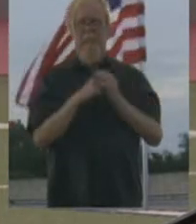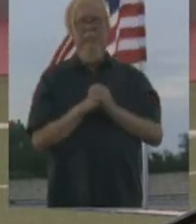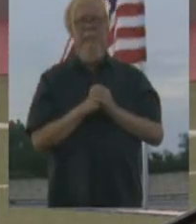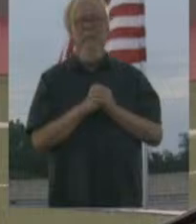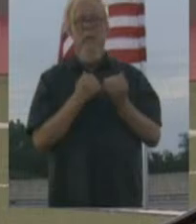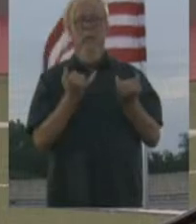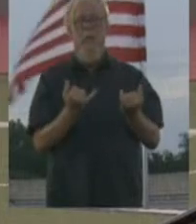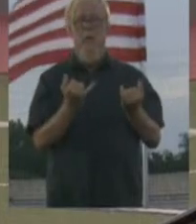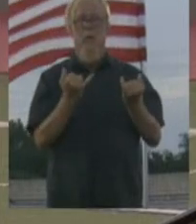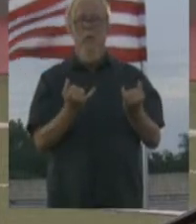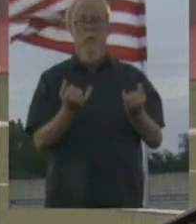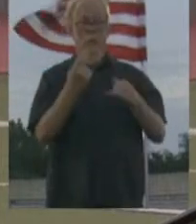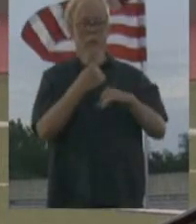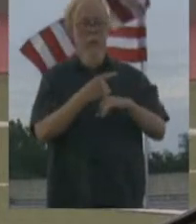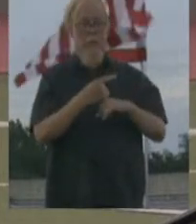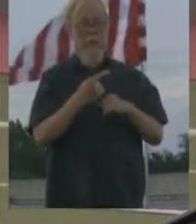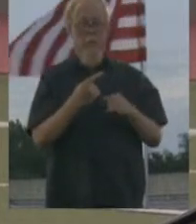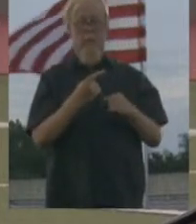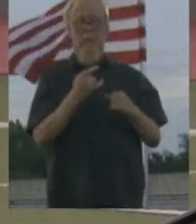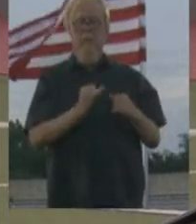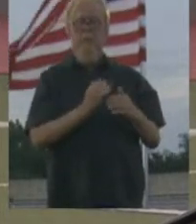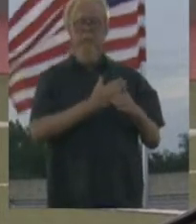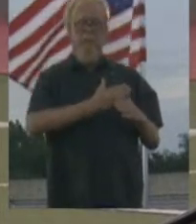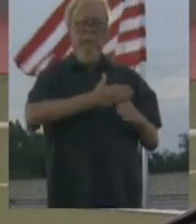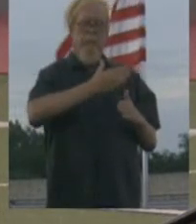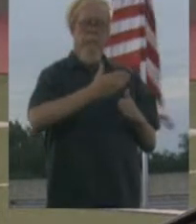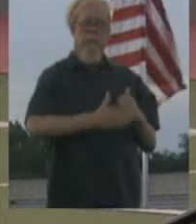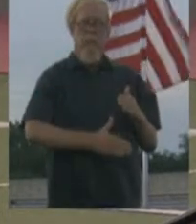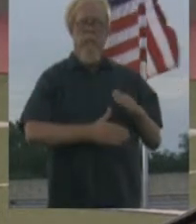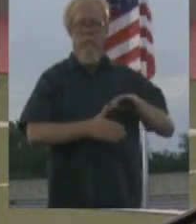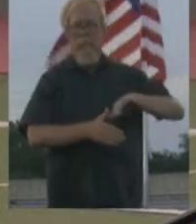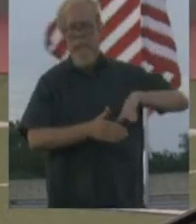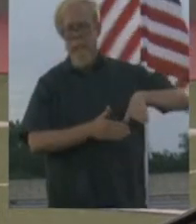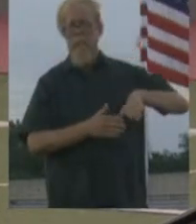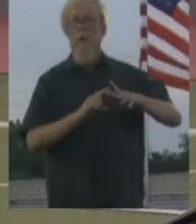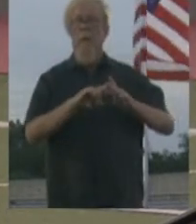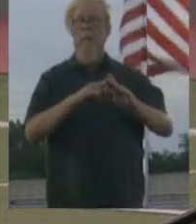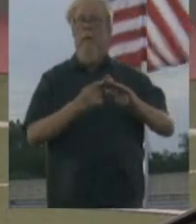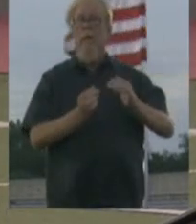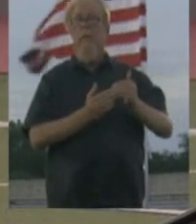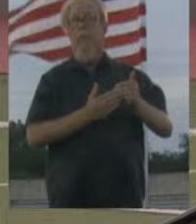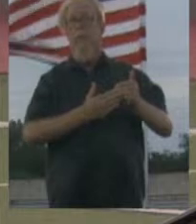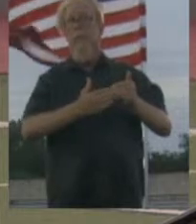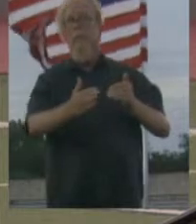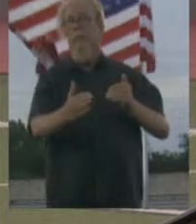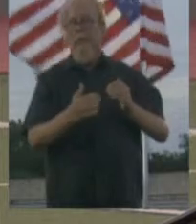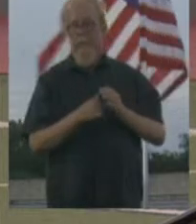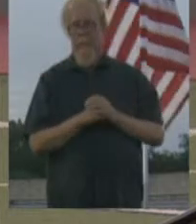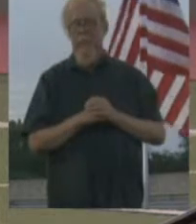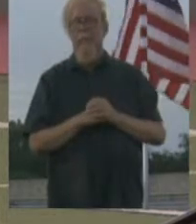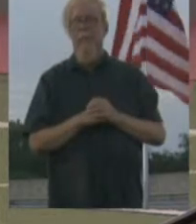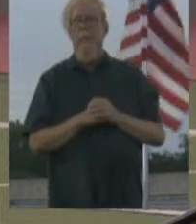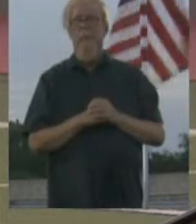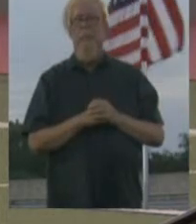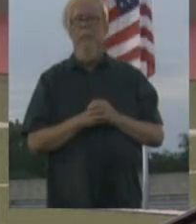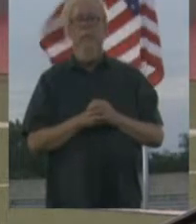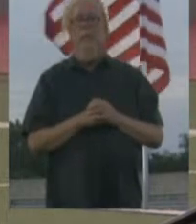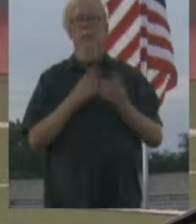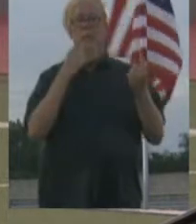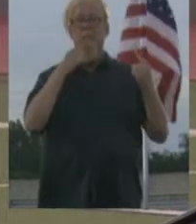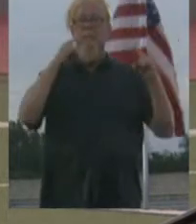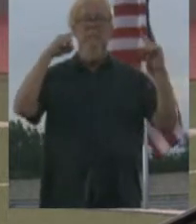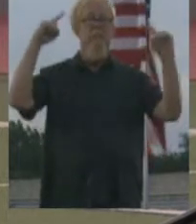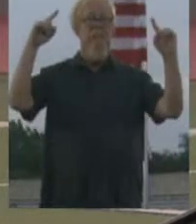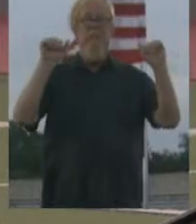one chapter in our lives and the beginning of another, full of potential to succeed. And while success can mean many